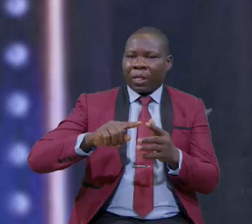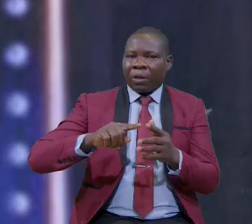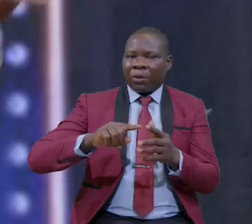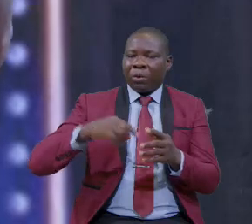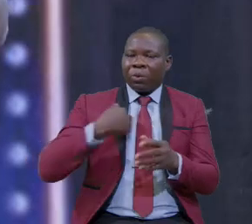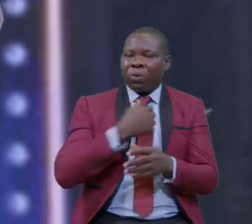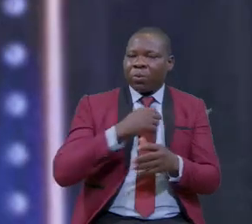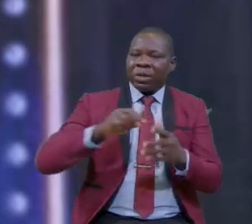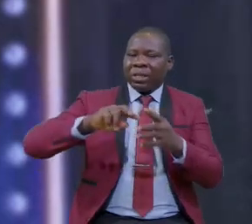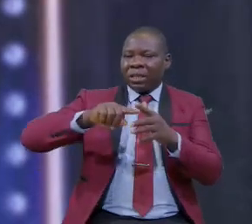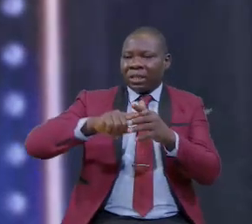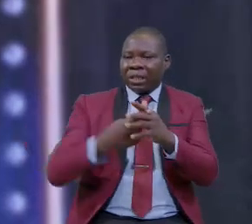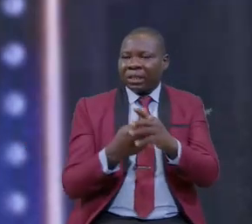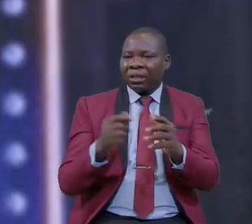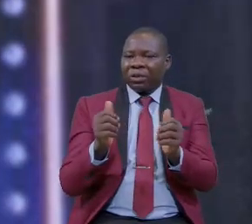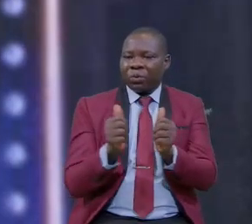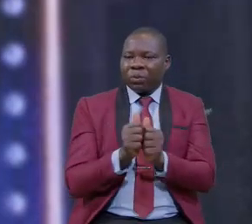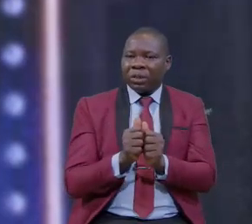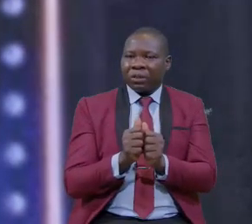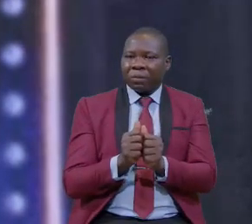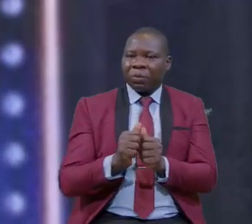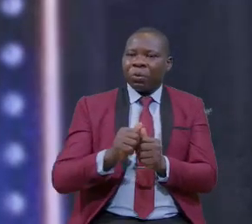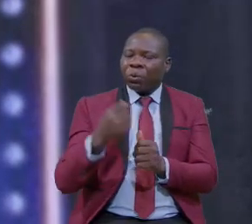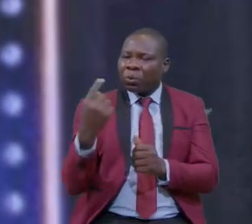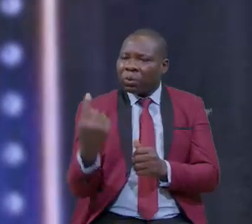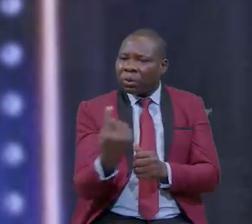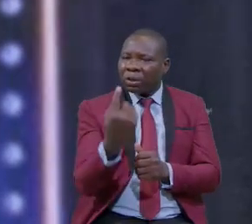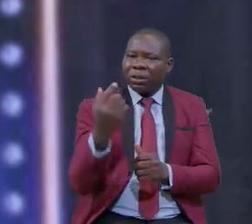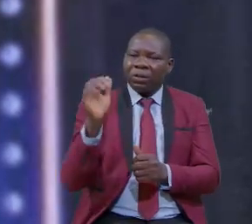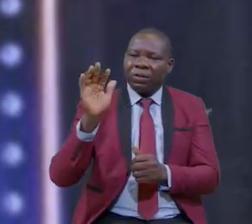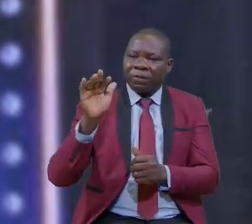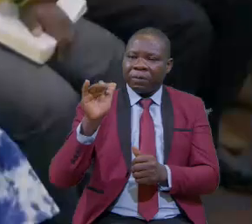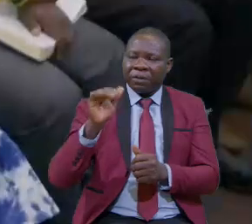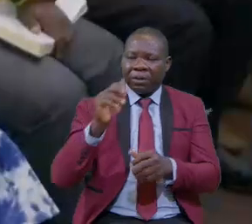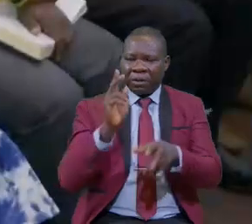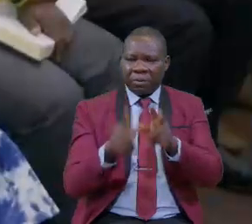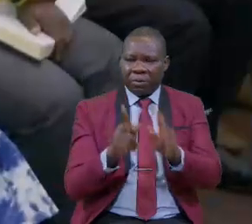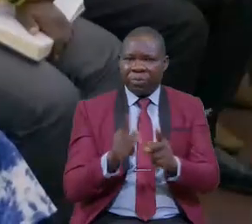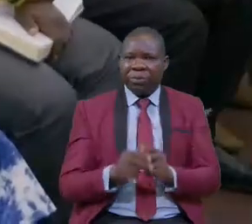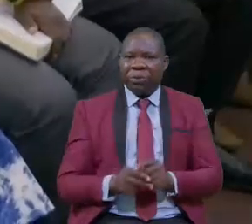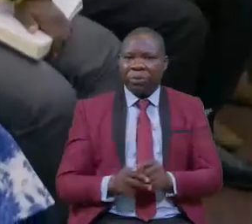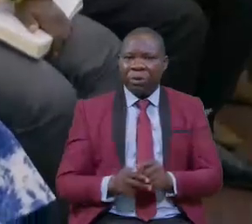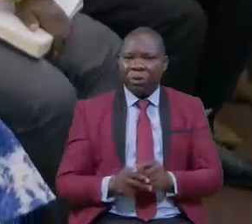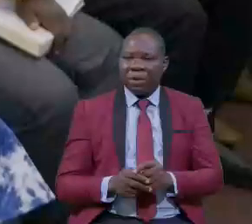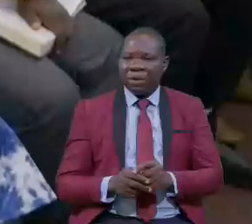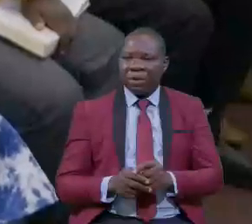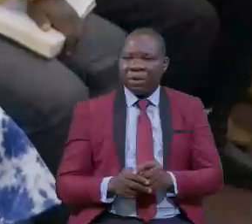again, and then I come and I relocate to Kumasi here?